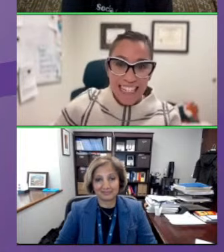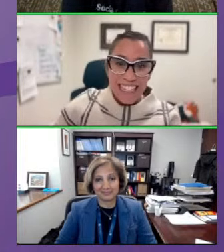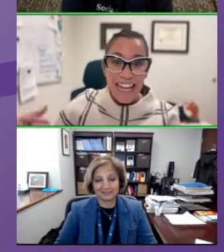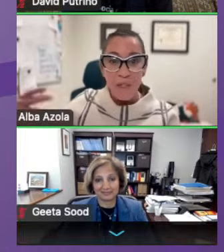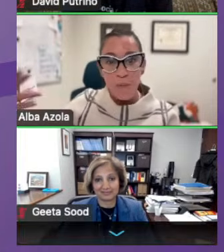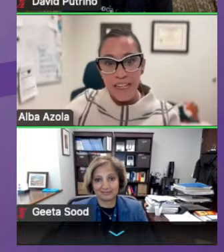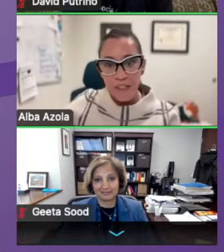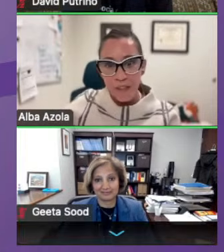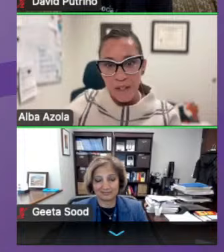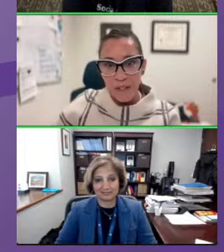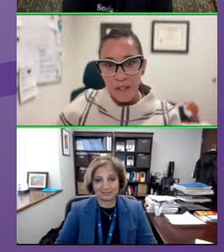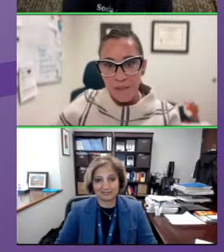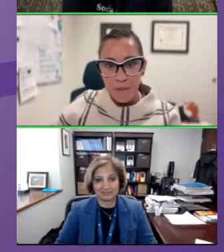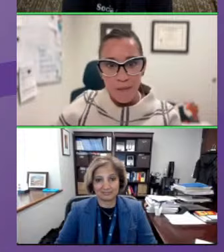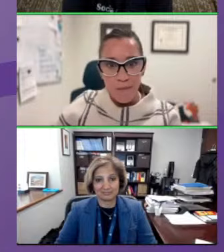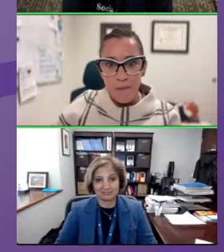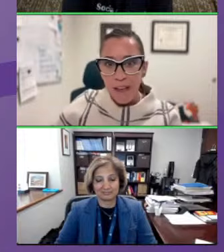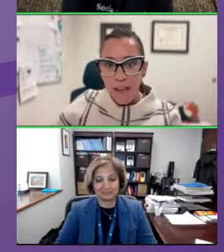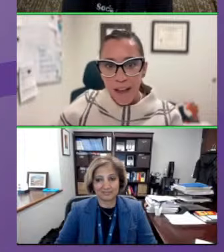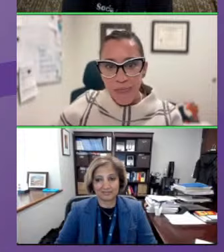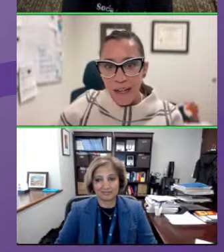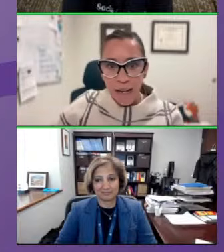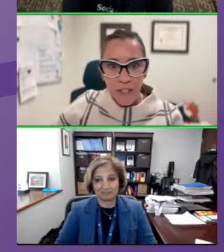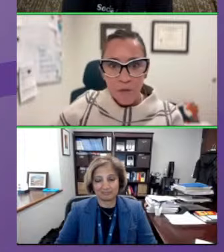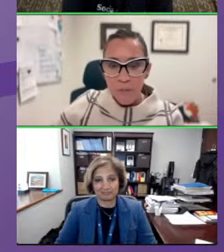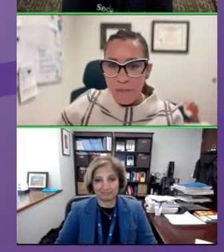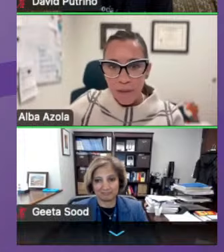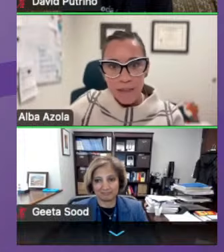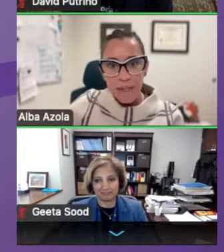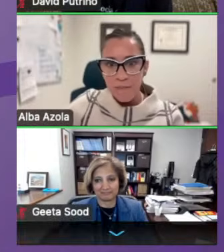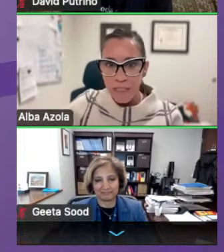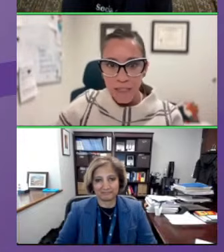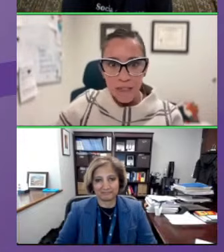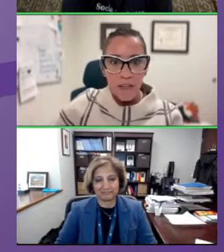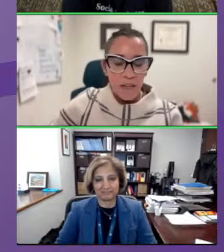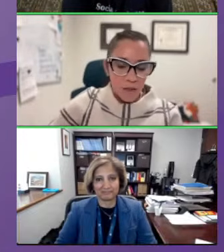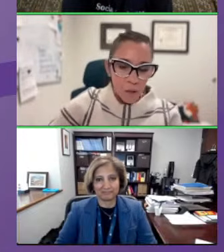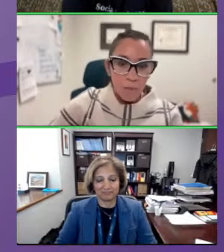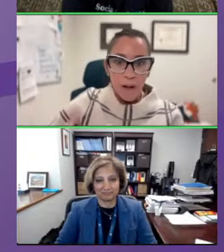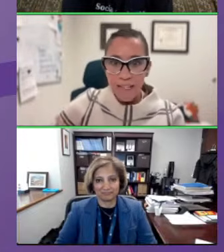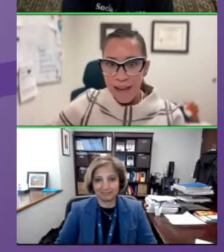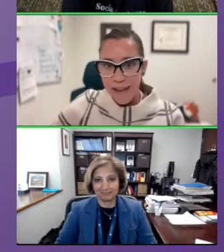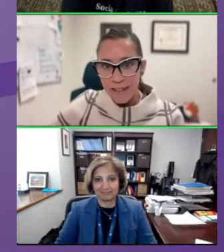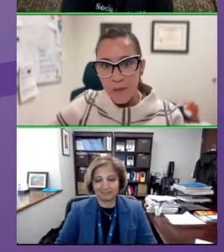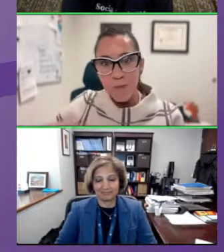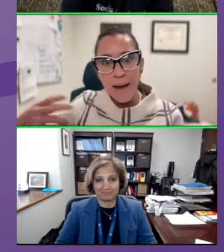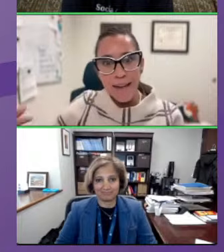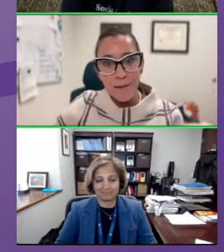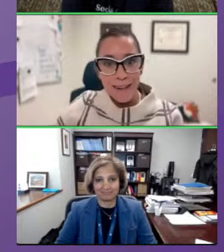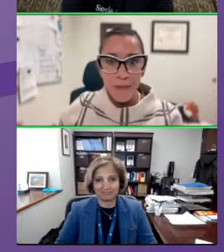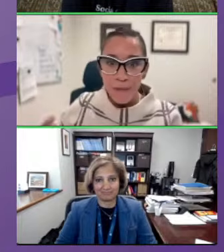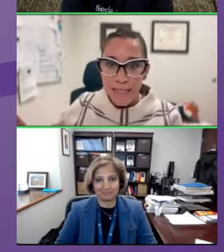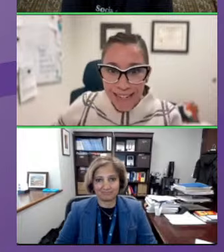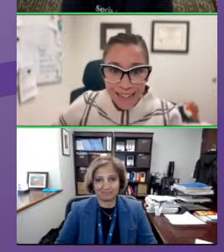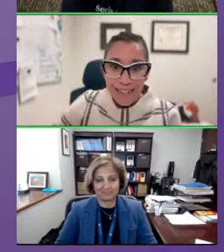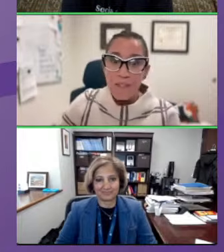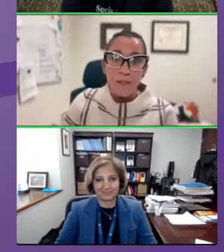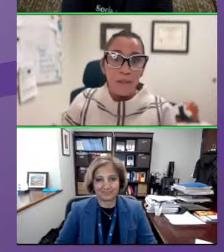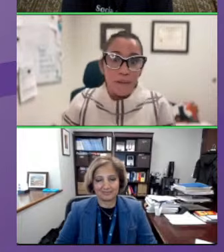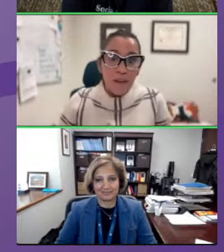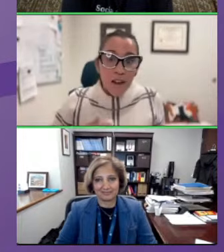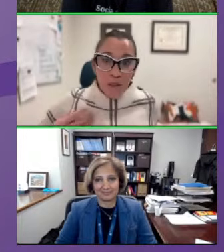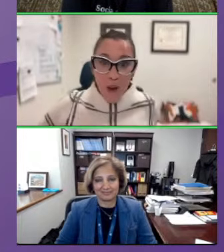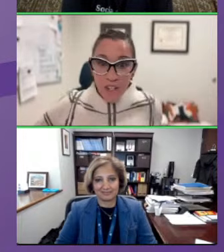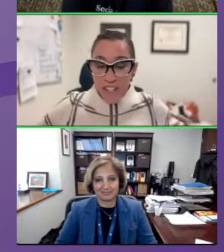an exacerbation of symptoms, and they range from debilitating fatigue to body aches to migraines to tinnitus